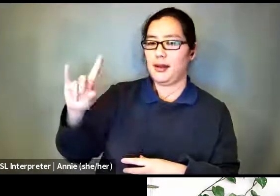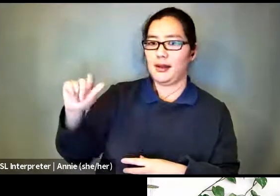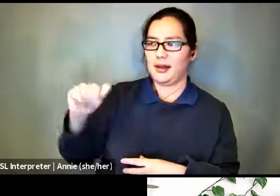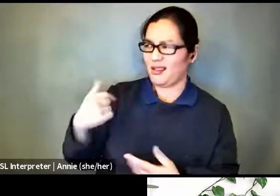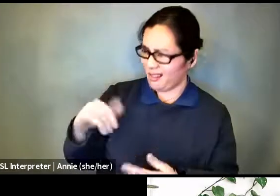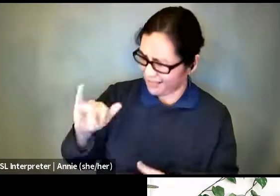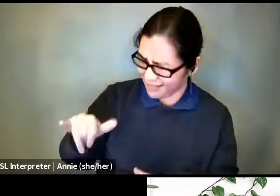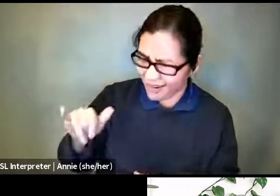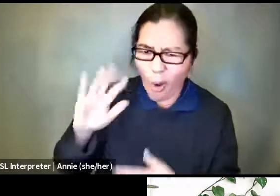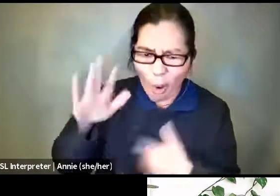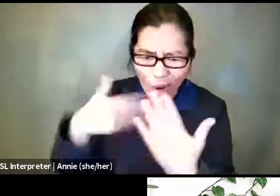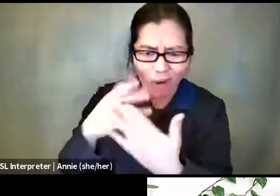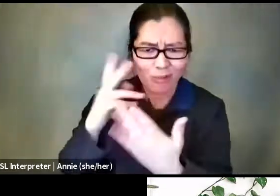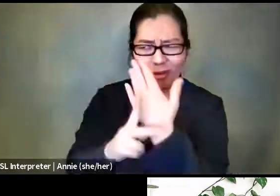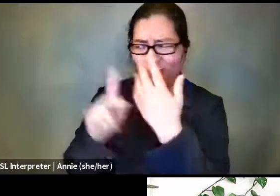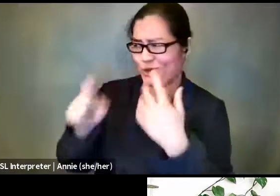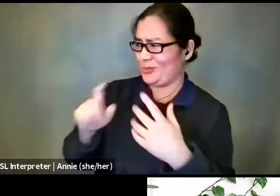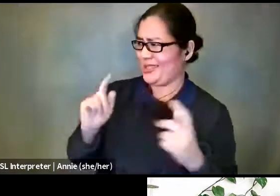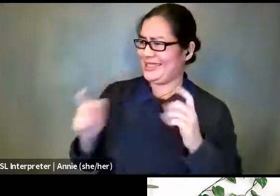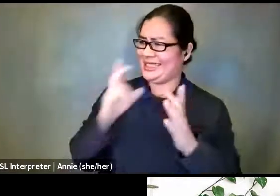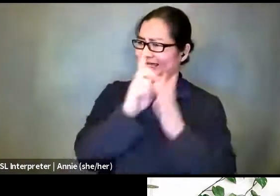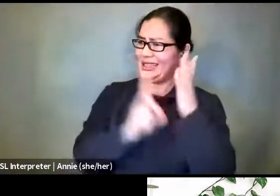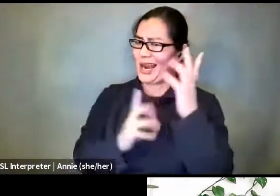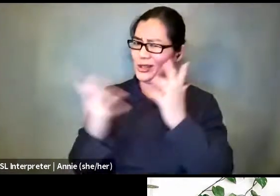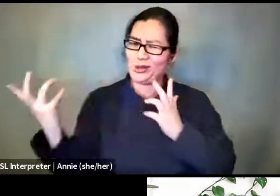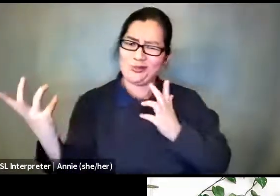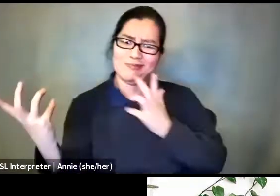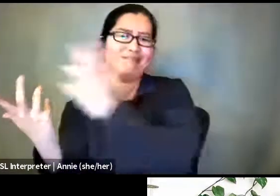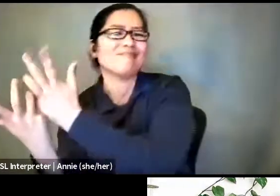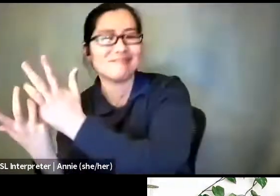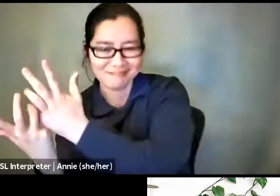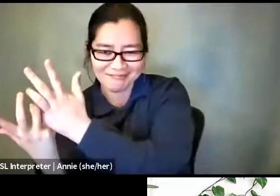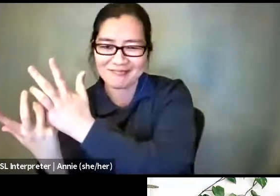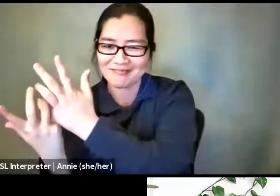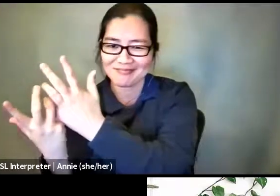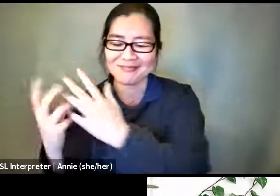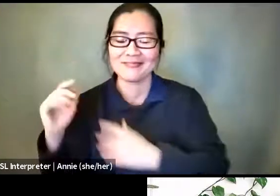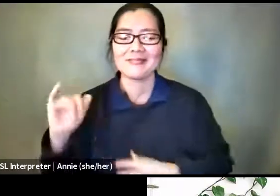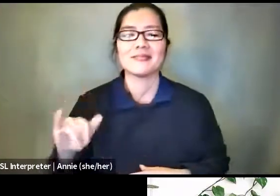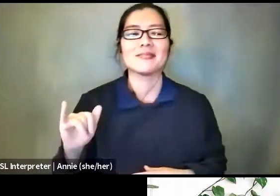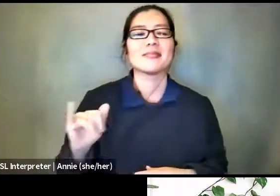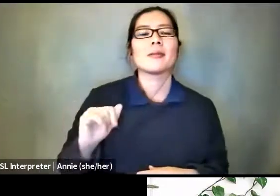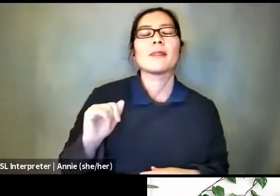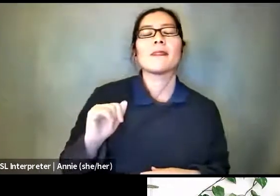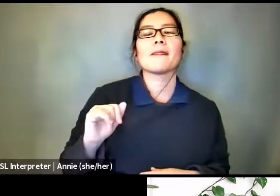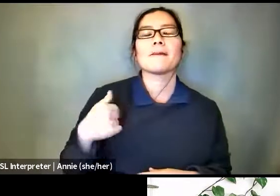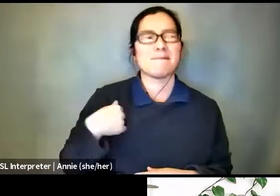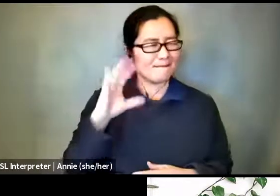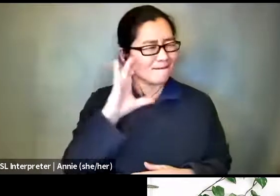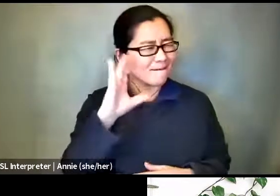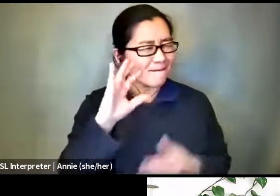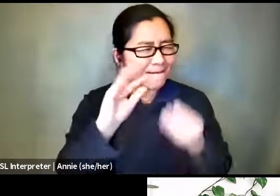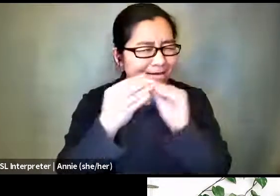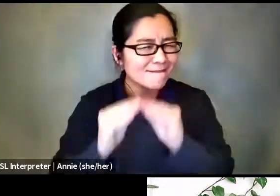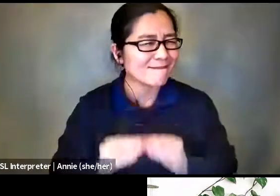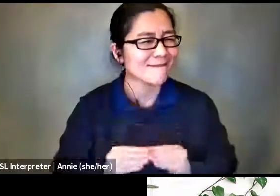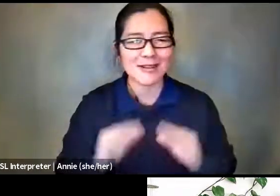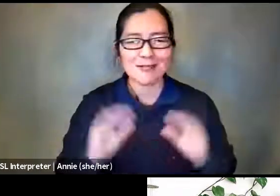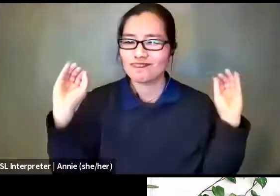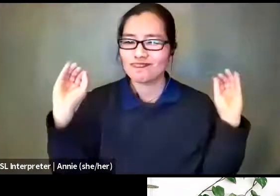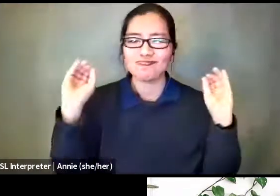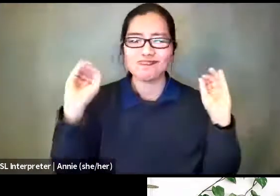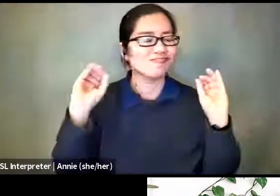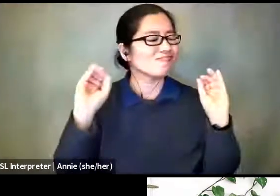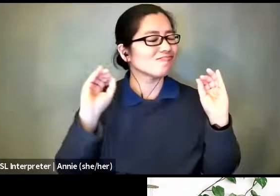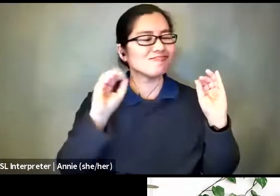right? And when we're, there, I looked for statistics and I haven't found statistics about how